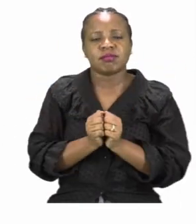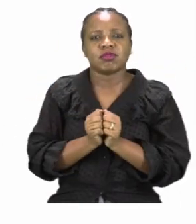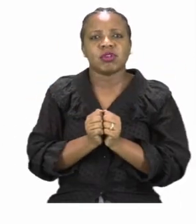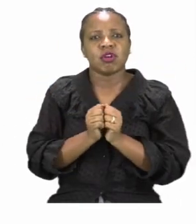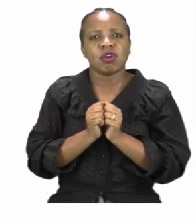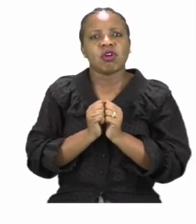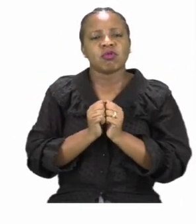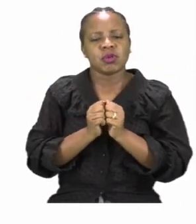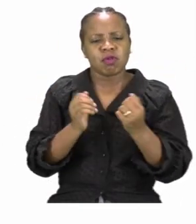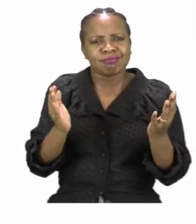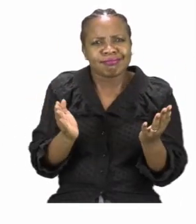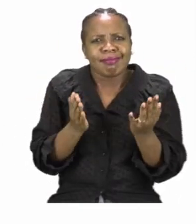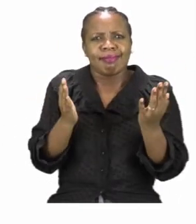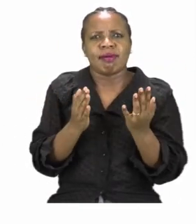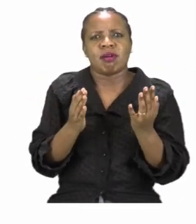Constitution.